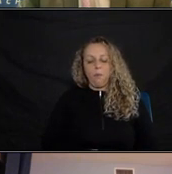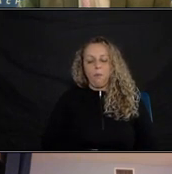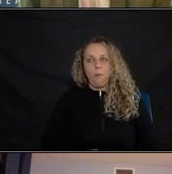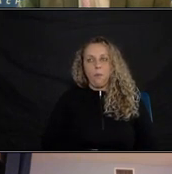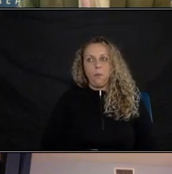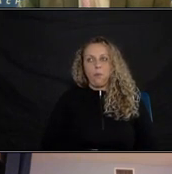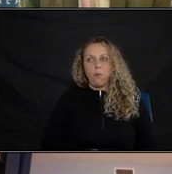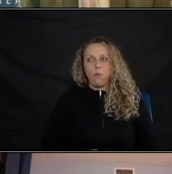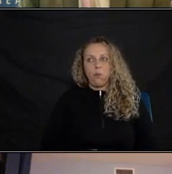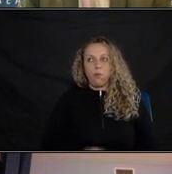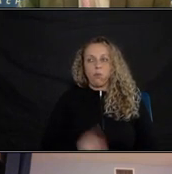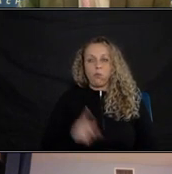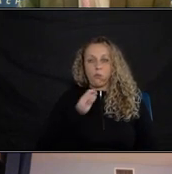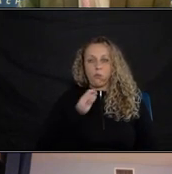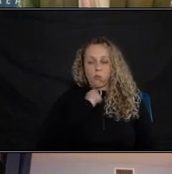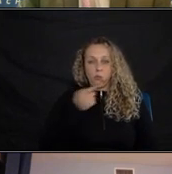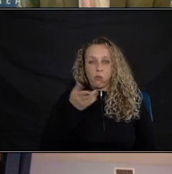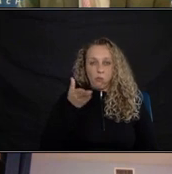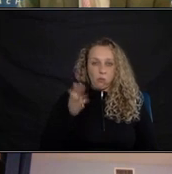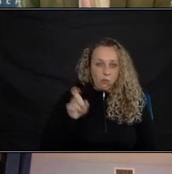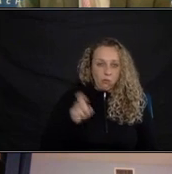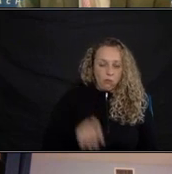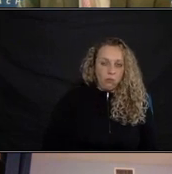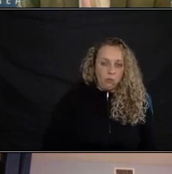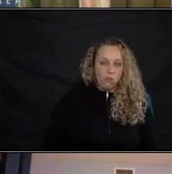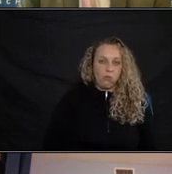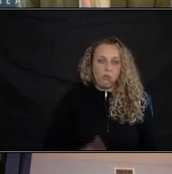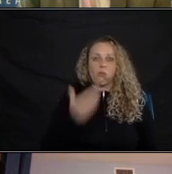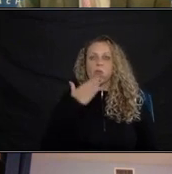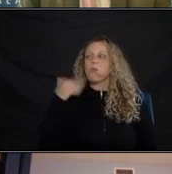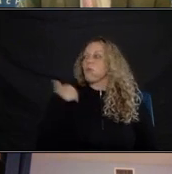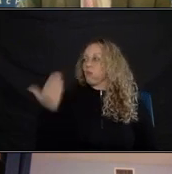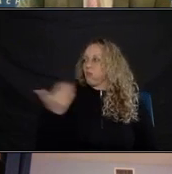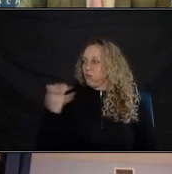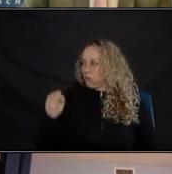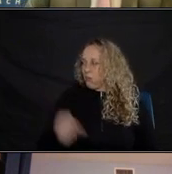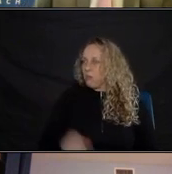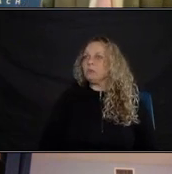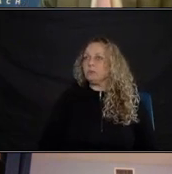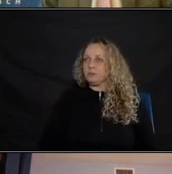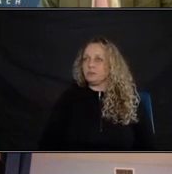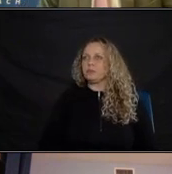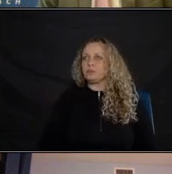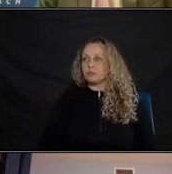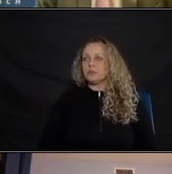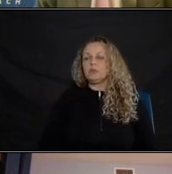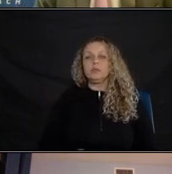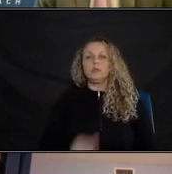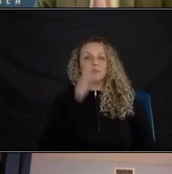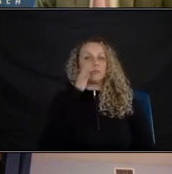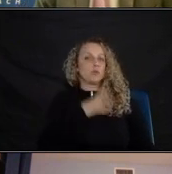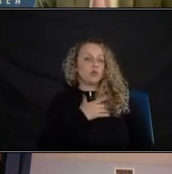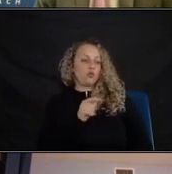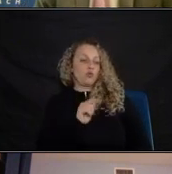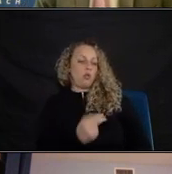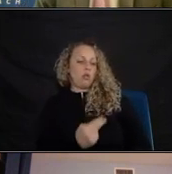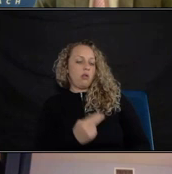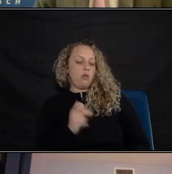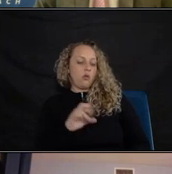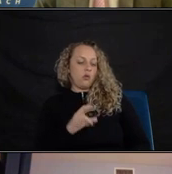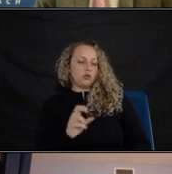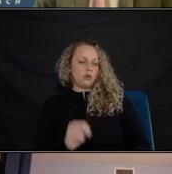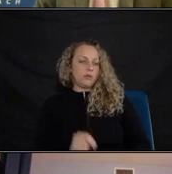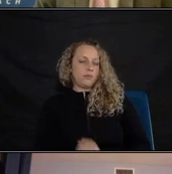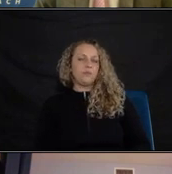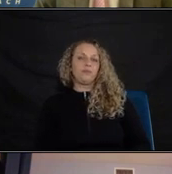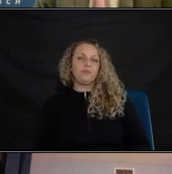It says you're self-muted. You there? Thank you, Mr. Mayor. Yes, I'm here. And Mr. Groff, if you will, or John, we